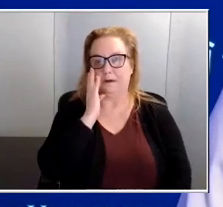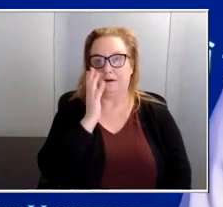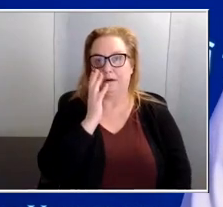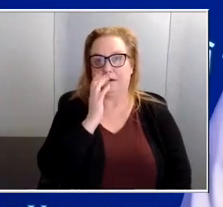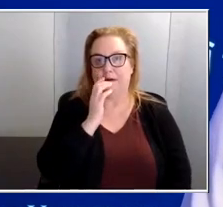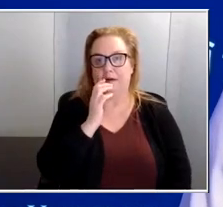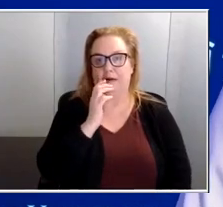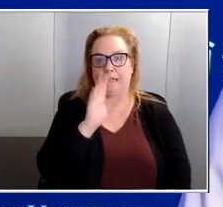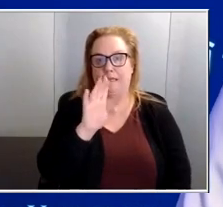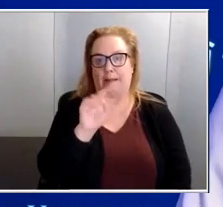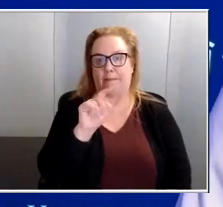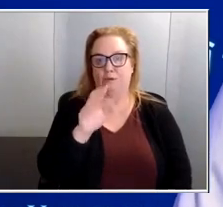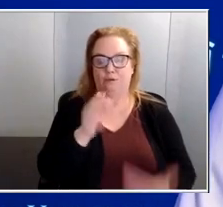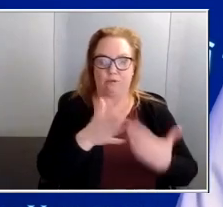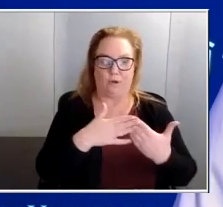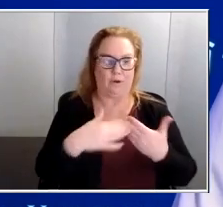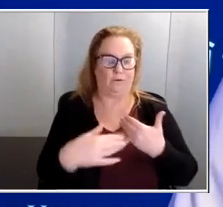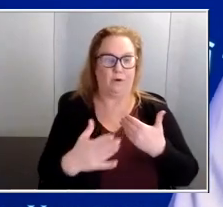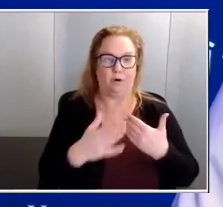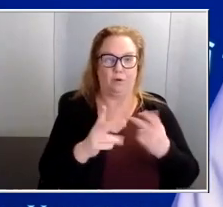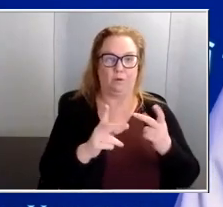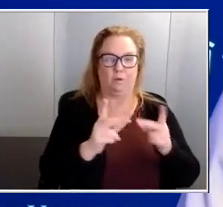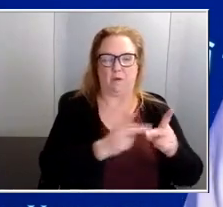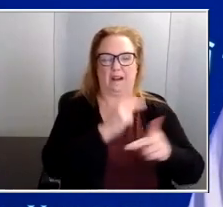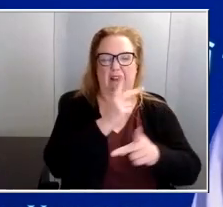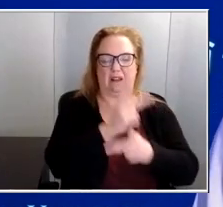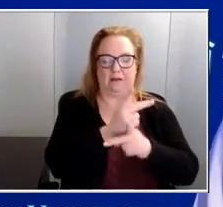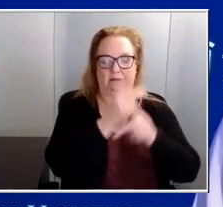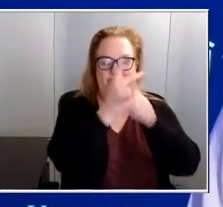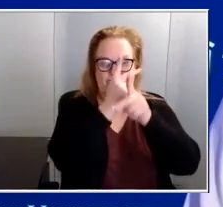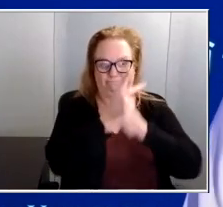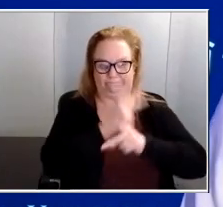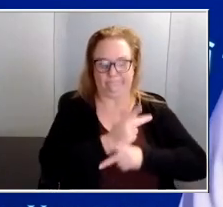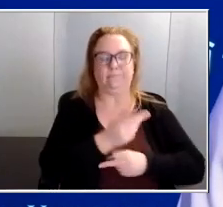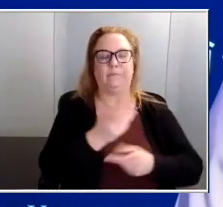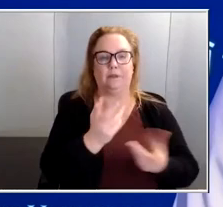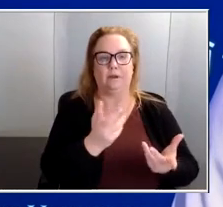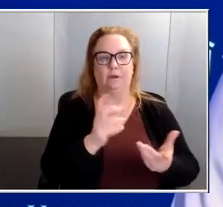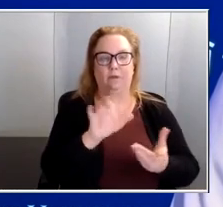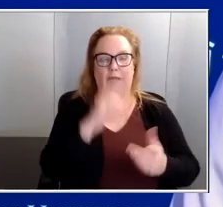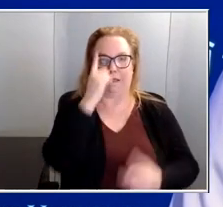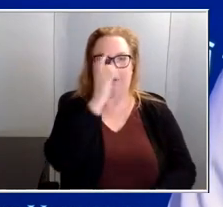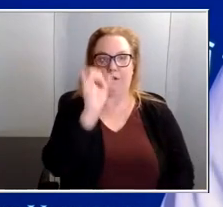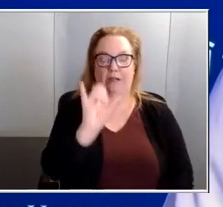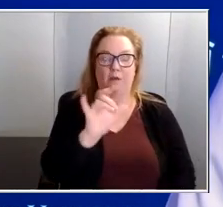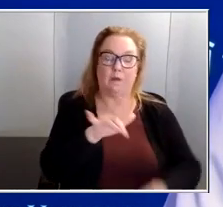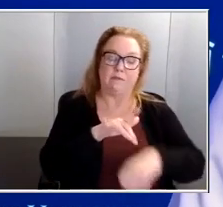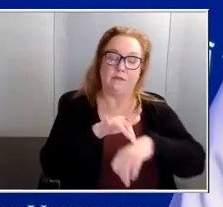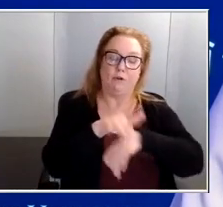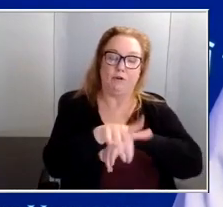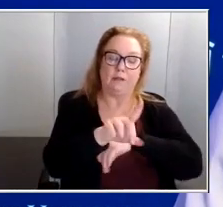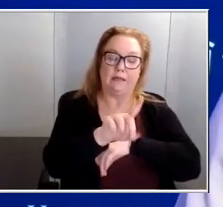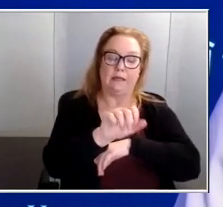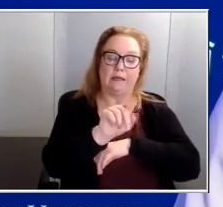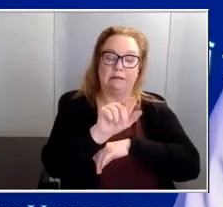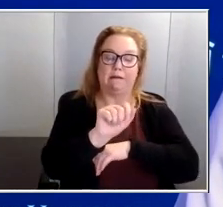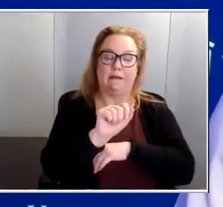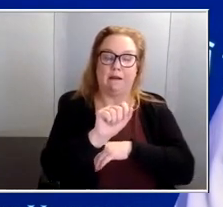the boosters moving forward, what kind of formulation will those be. And, you know, we have some early data that those people that